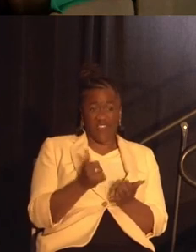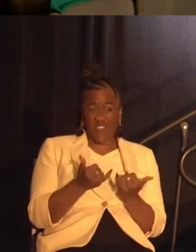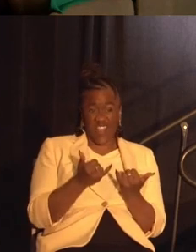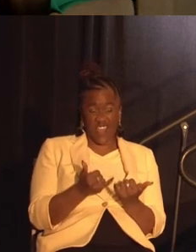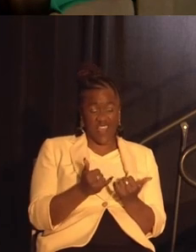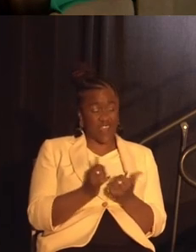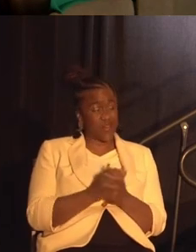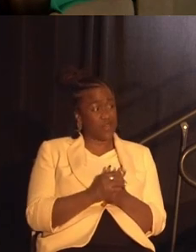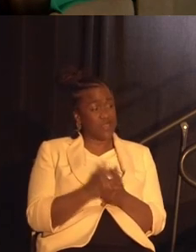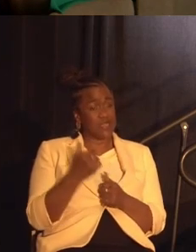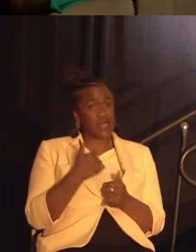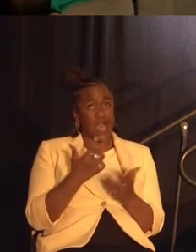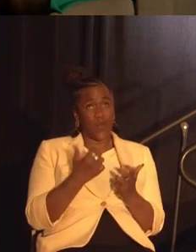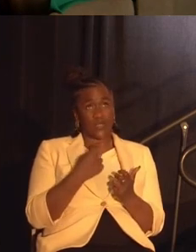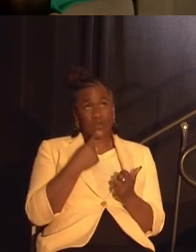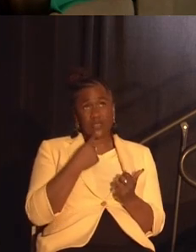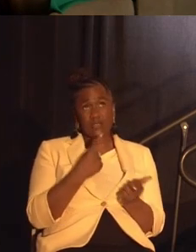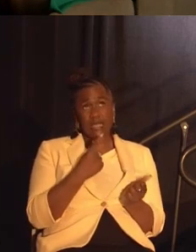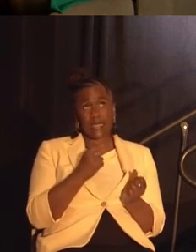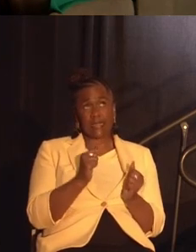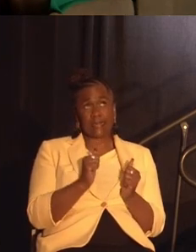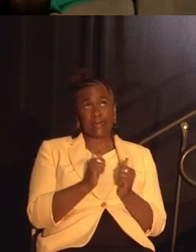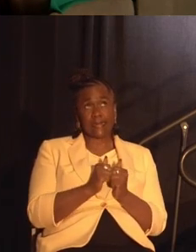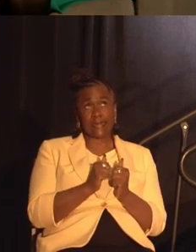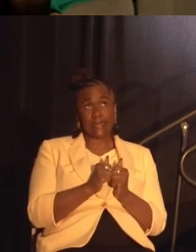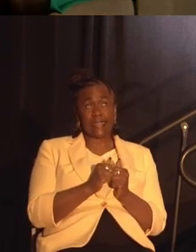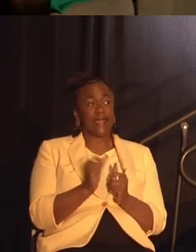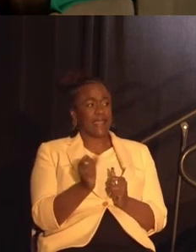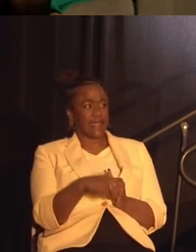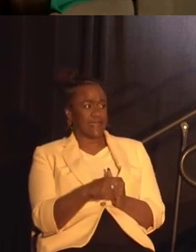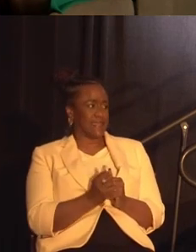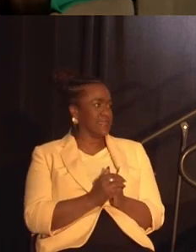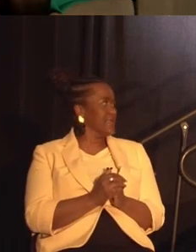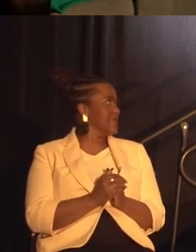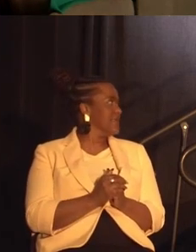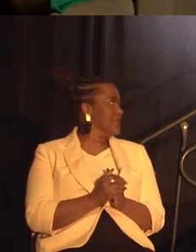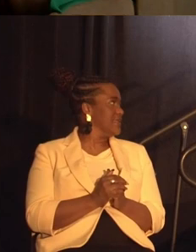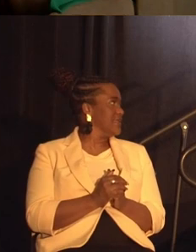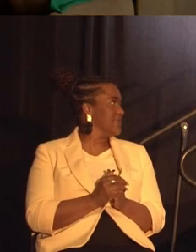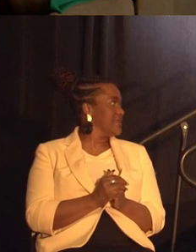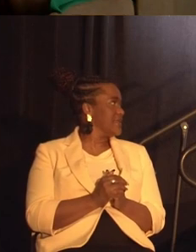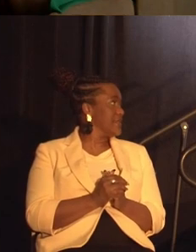now, and I want to say the definitive yes.